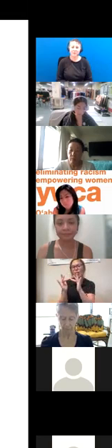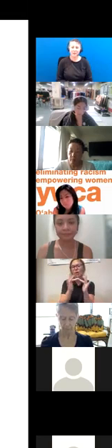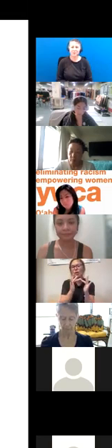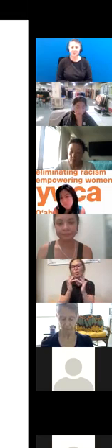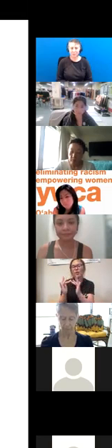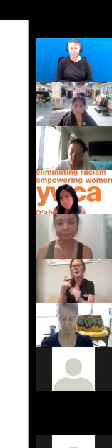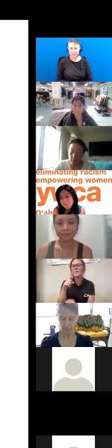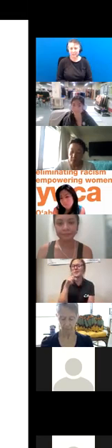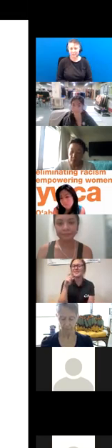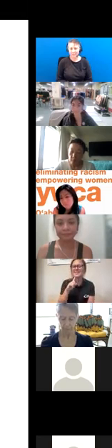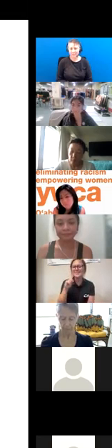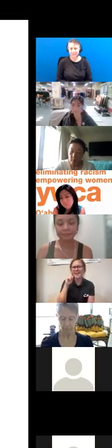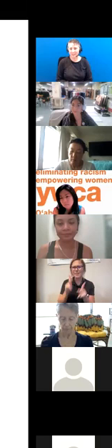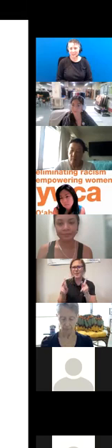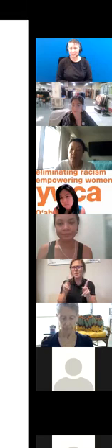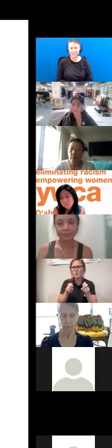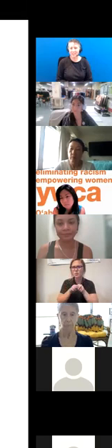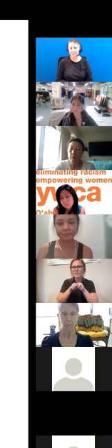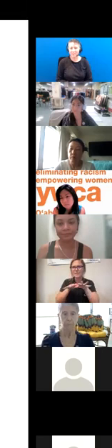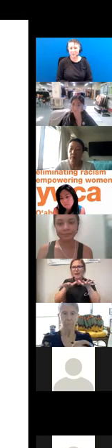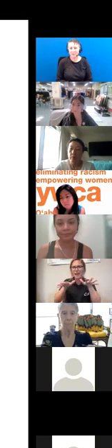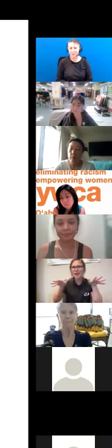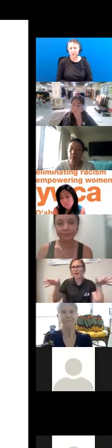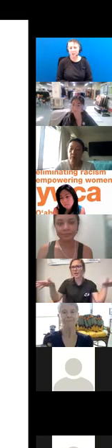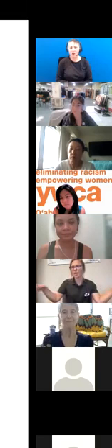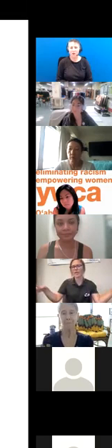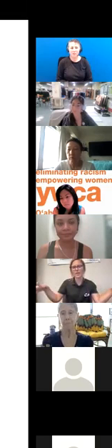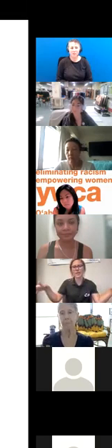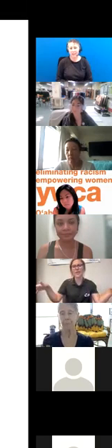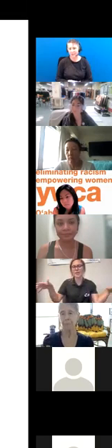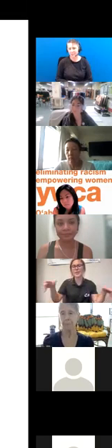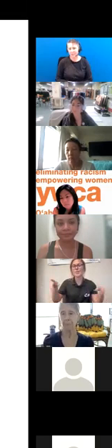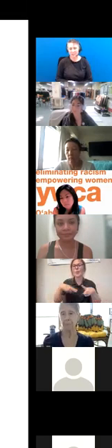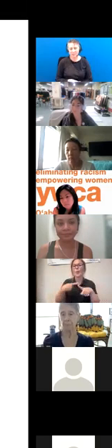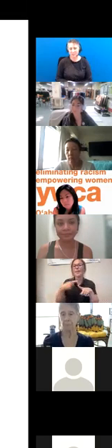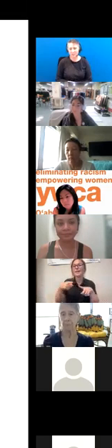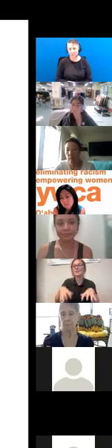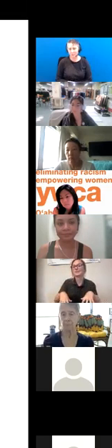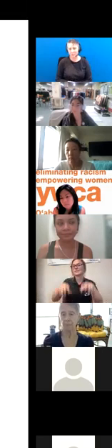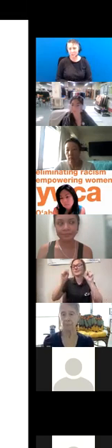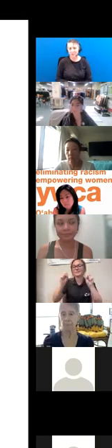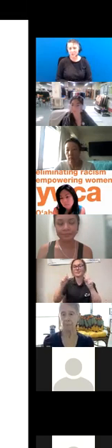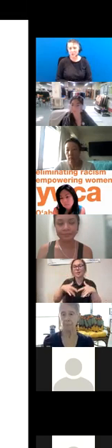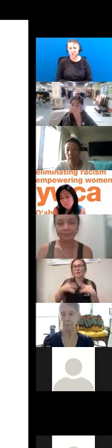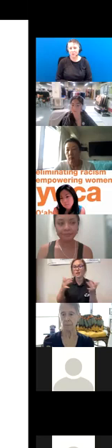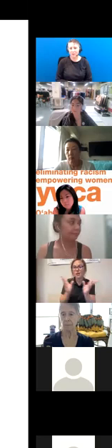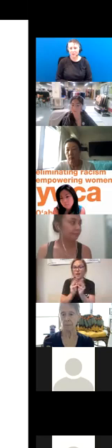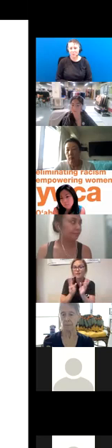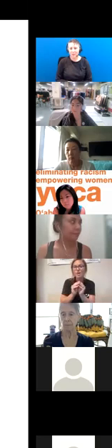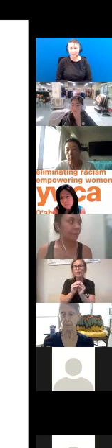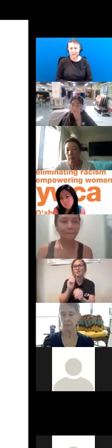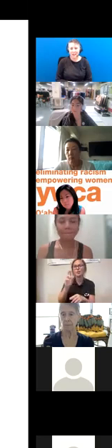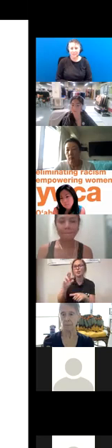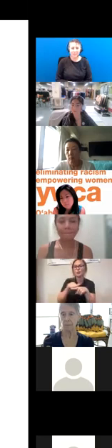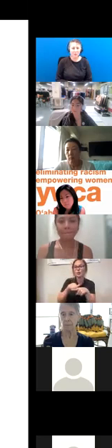And we value networking because deaf people are scattered across the globe. So